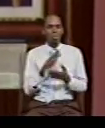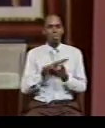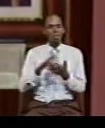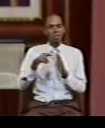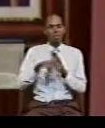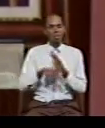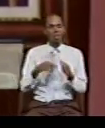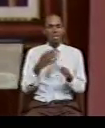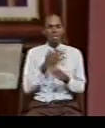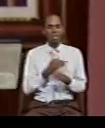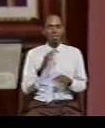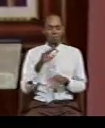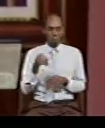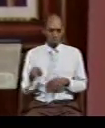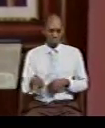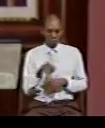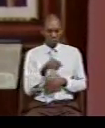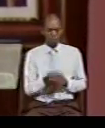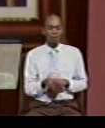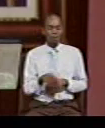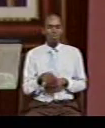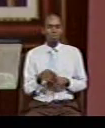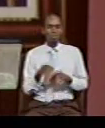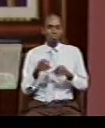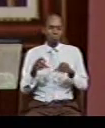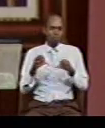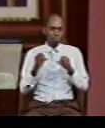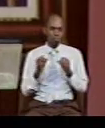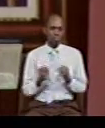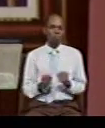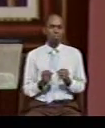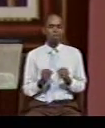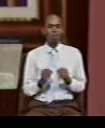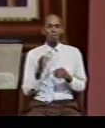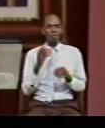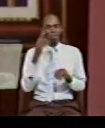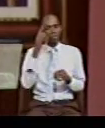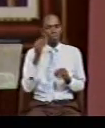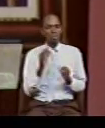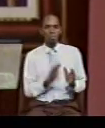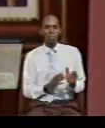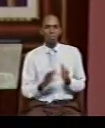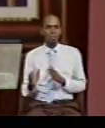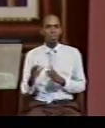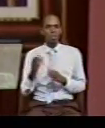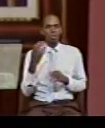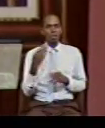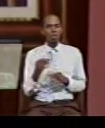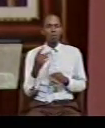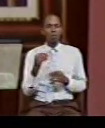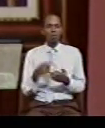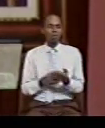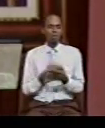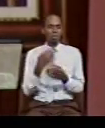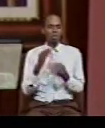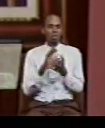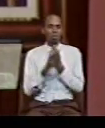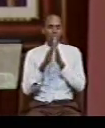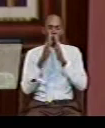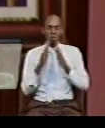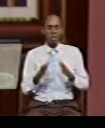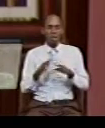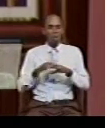your feet shod with the preparation of the gospel of peace. Above all, taking the shield of